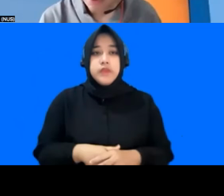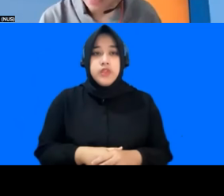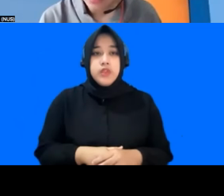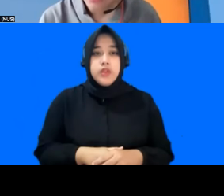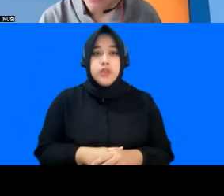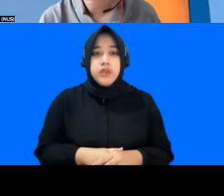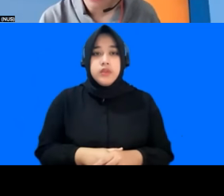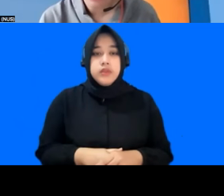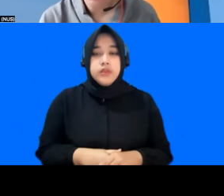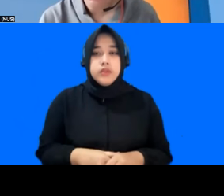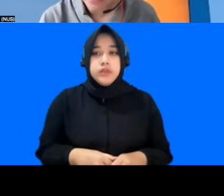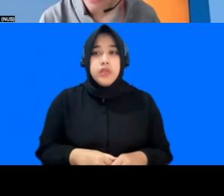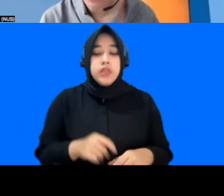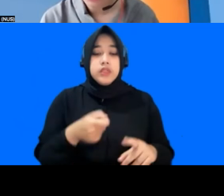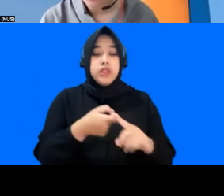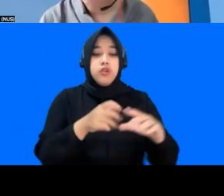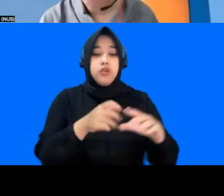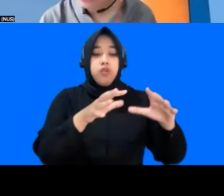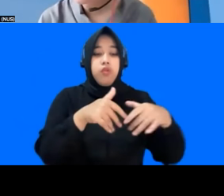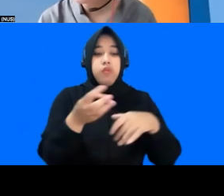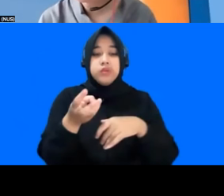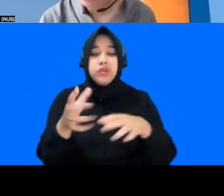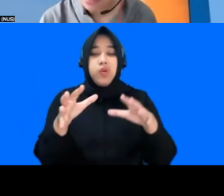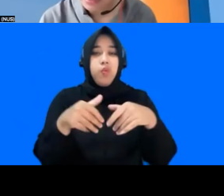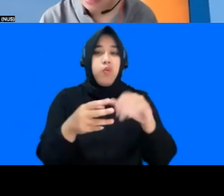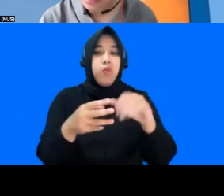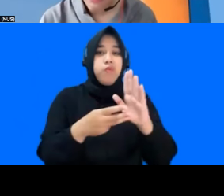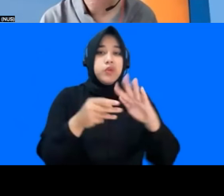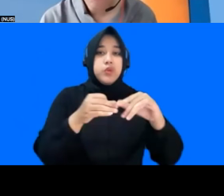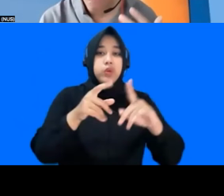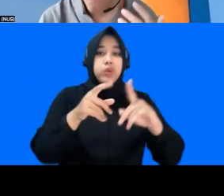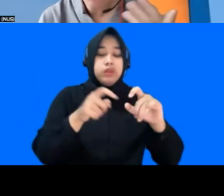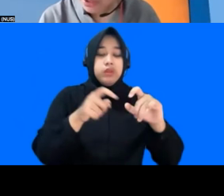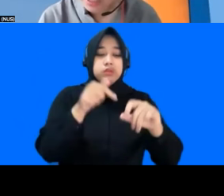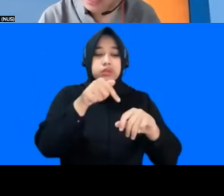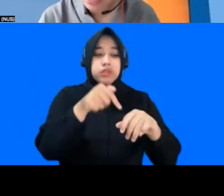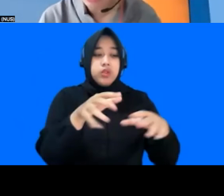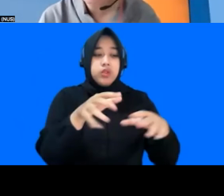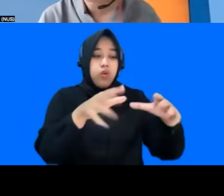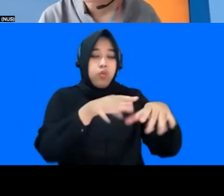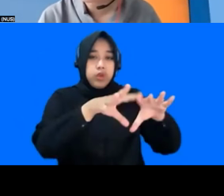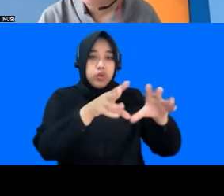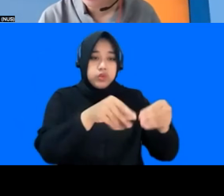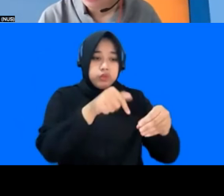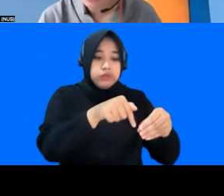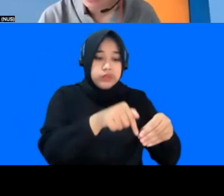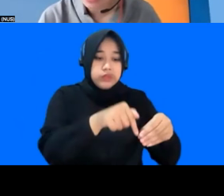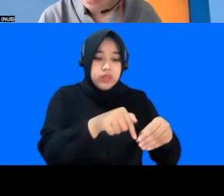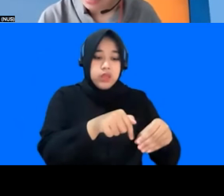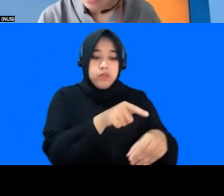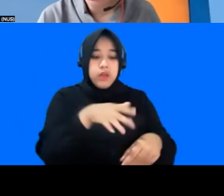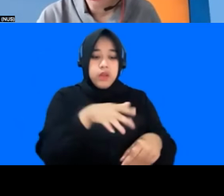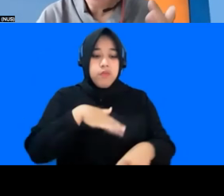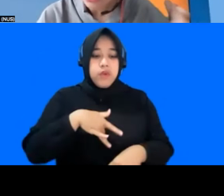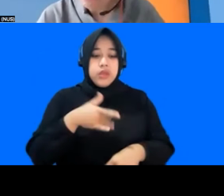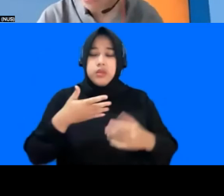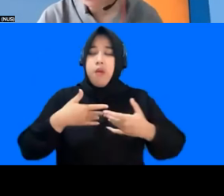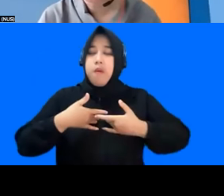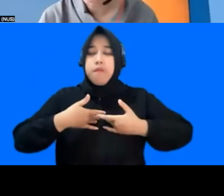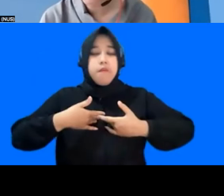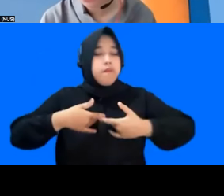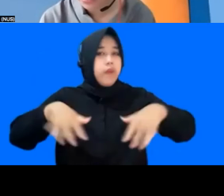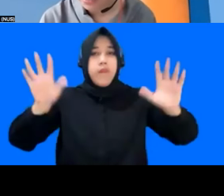more inclusive spaces, minority group members can feel free to discuss their personal experiences. It's totally